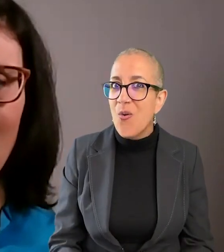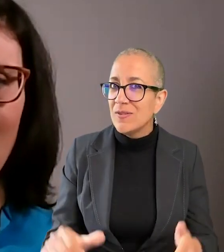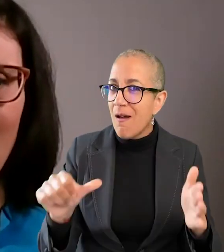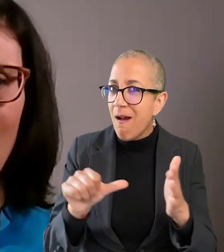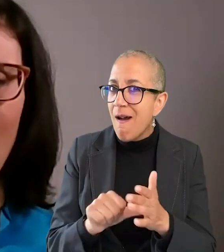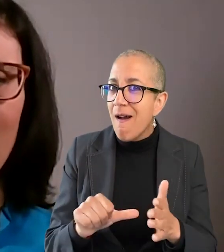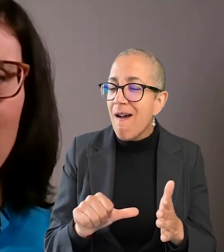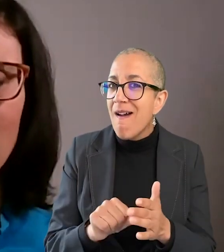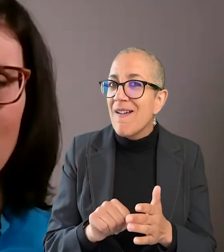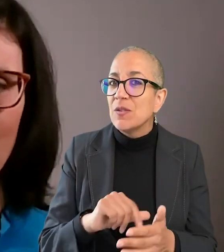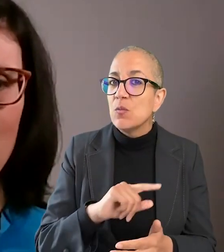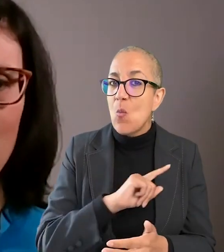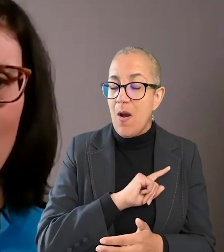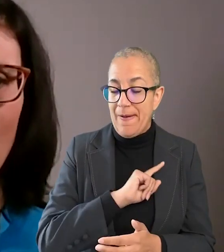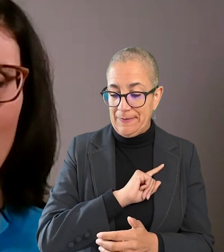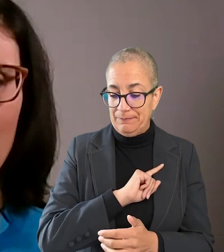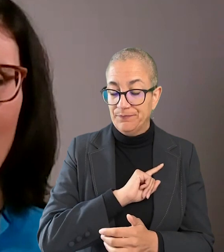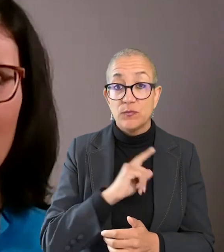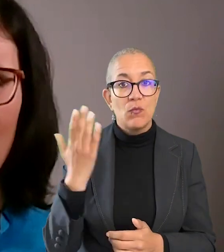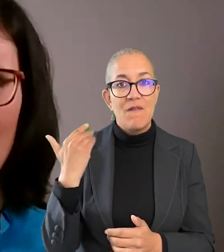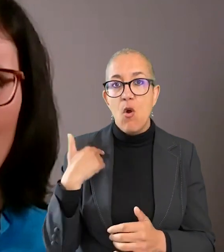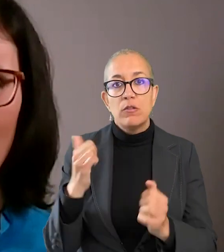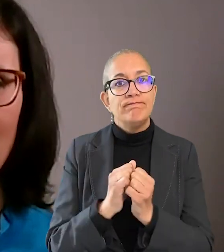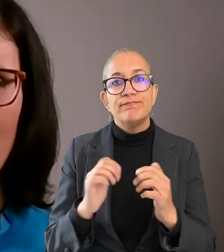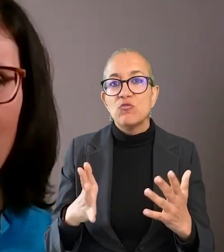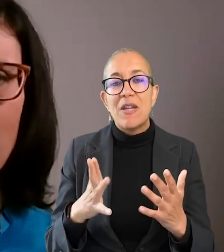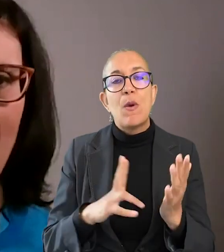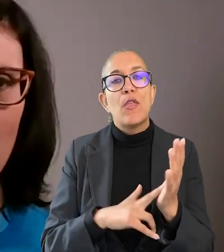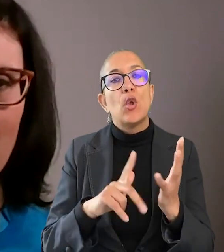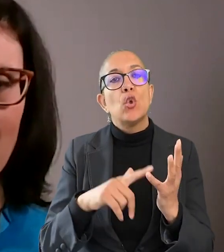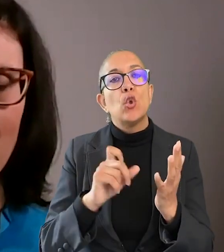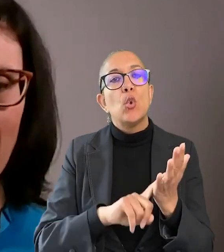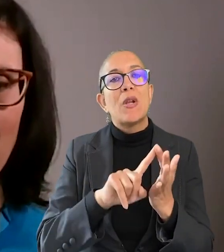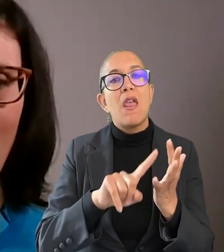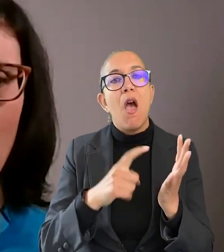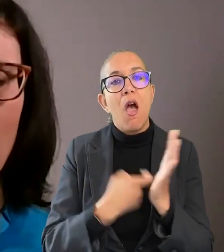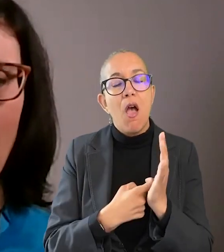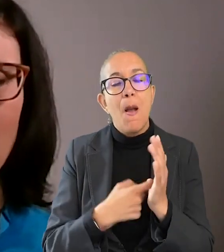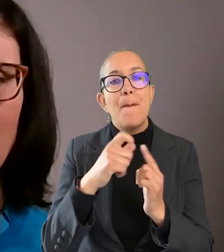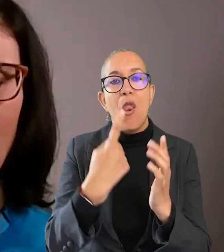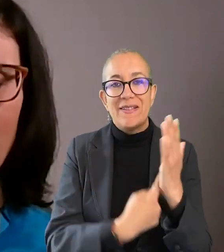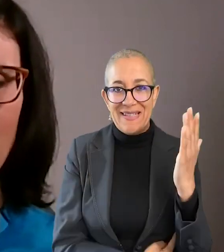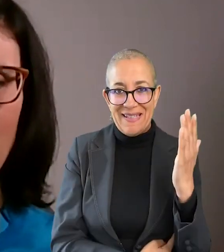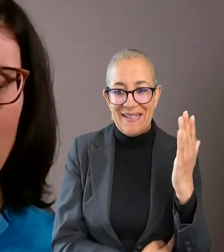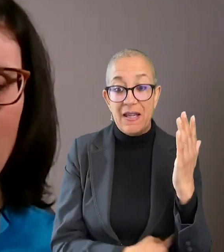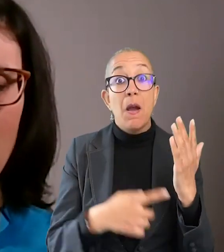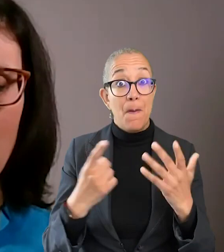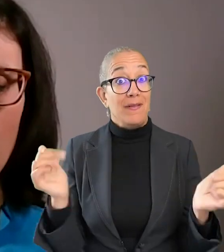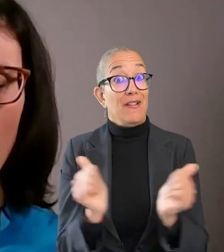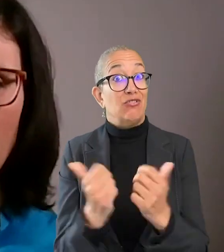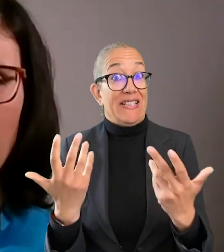because I used to not agree with our nuclear policy, but I do now because it's changed. And actually